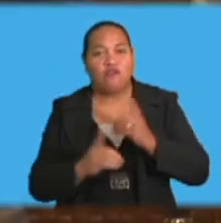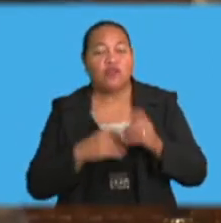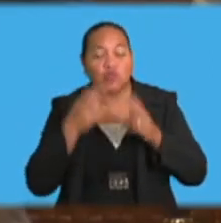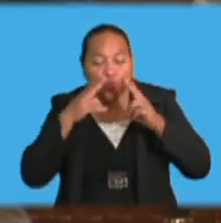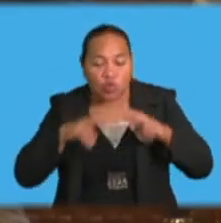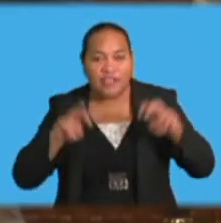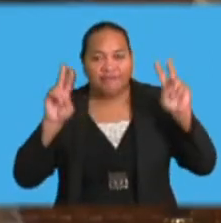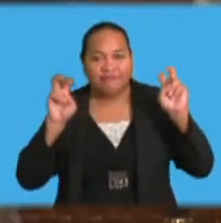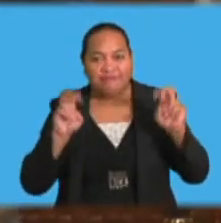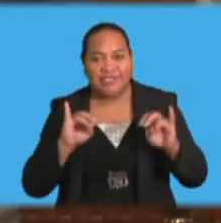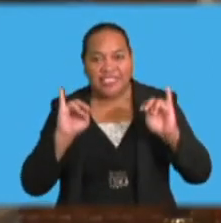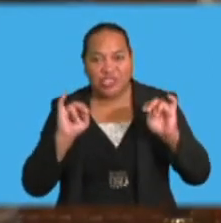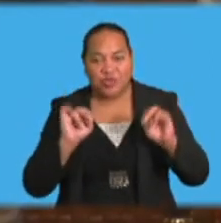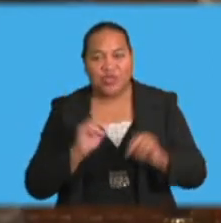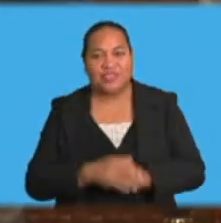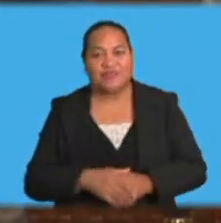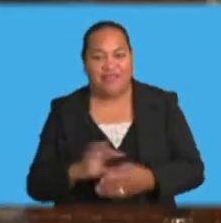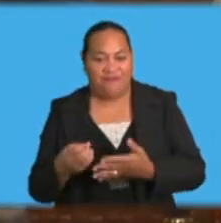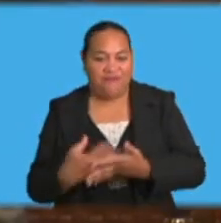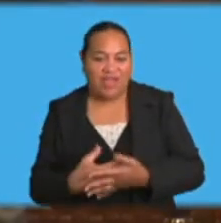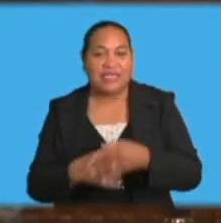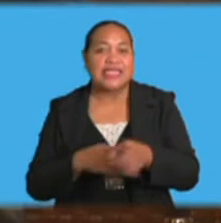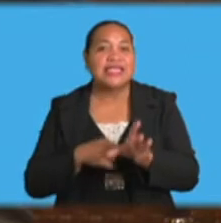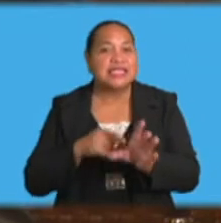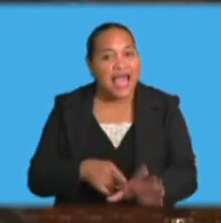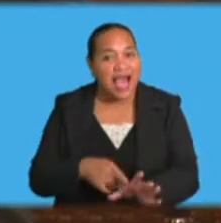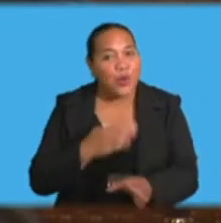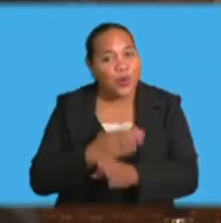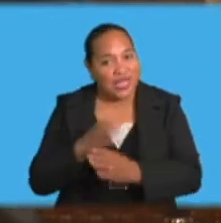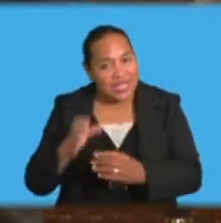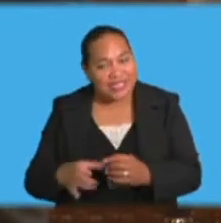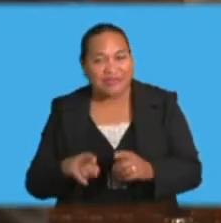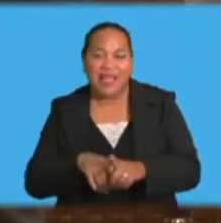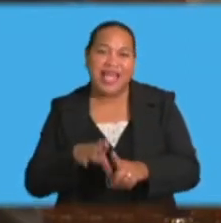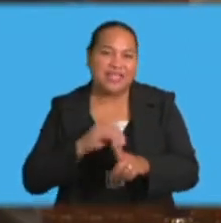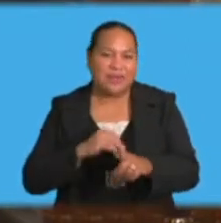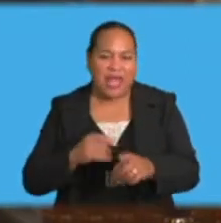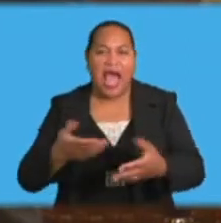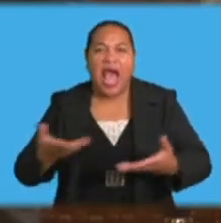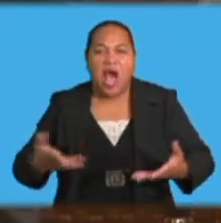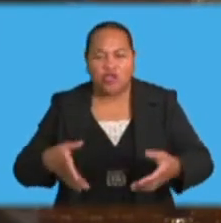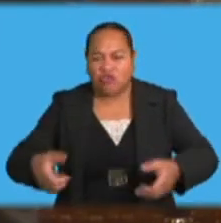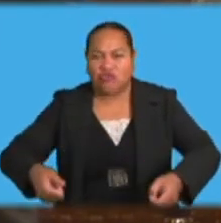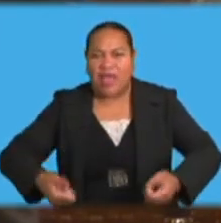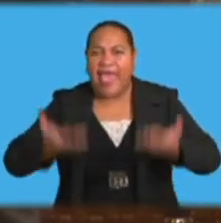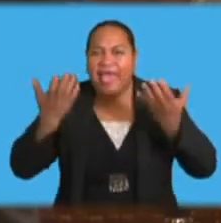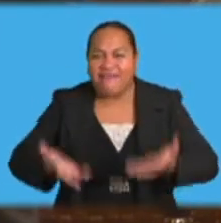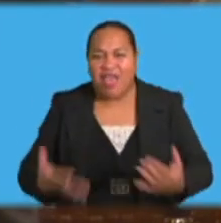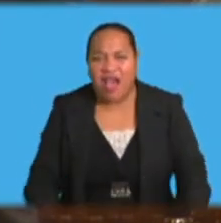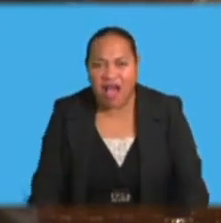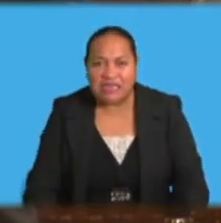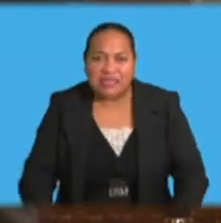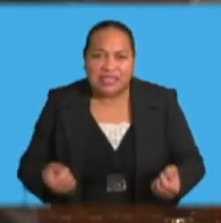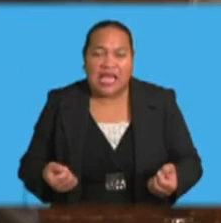issues that affect them. Issues affecting the young workers in the workplace, such as manual handling. How do you handle things?